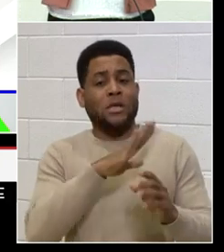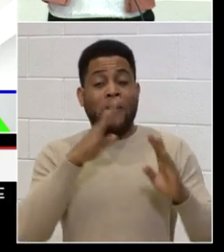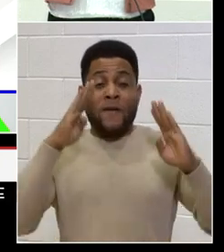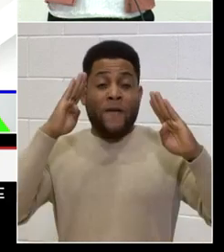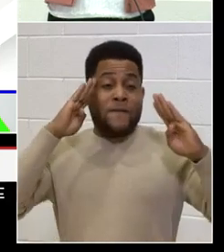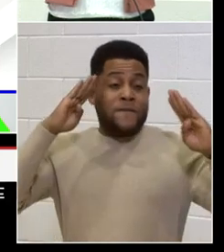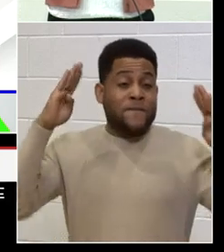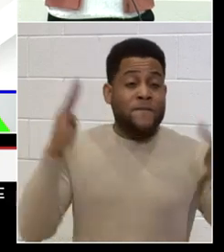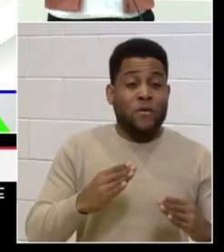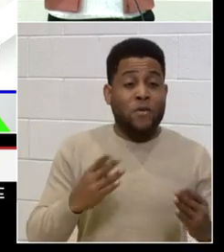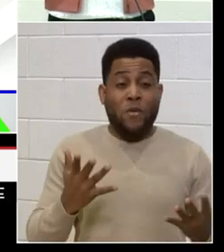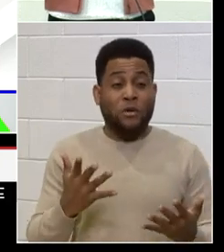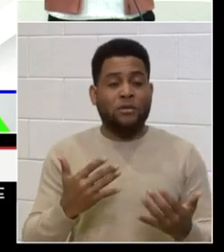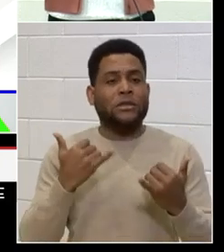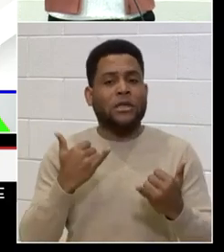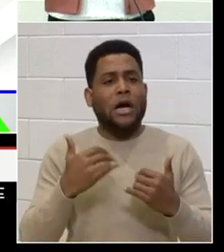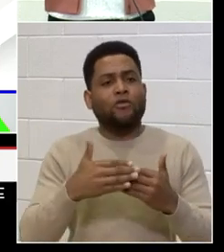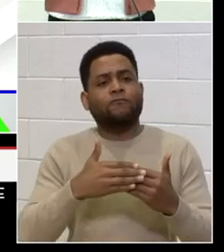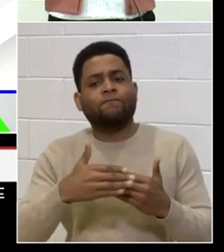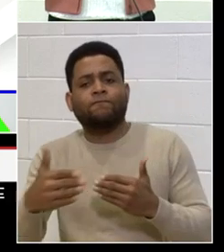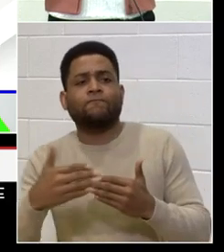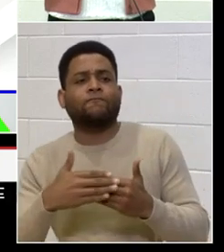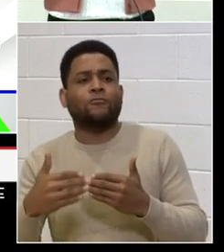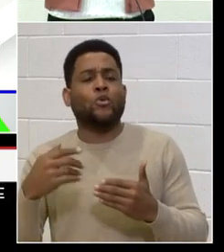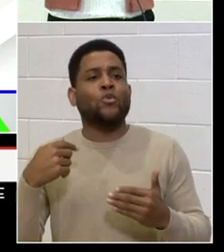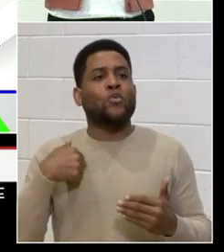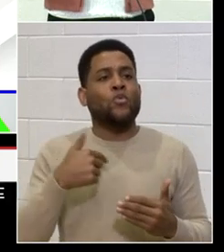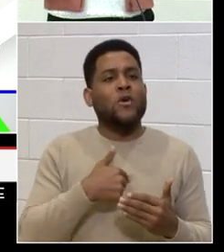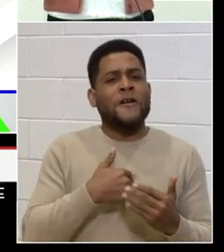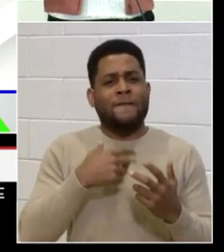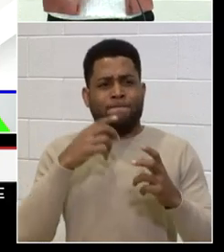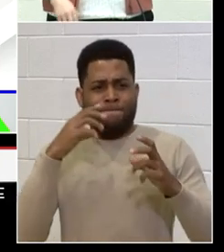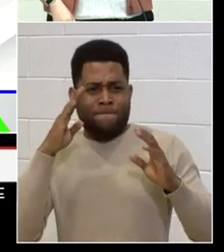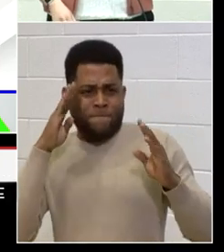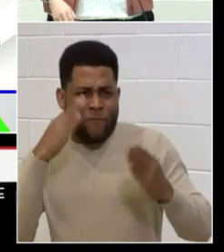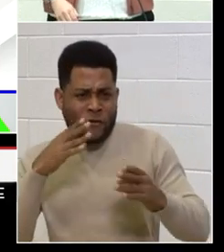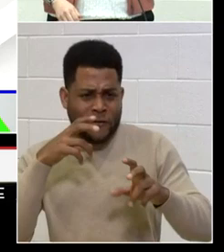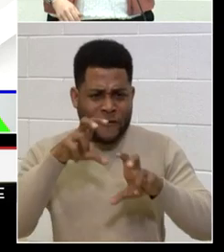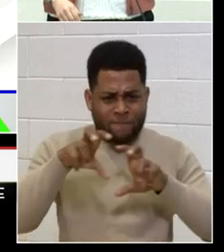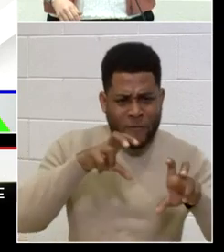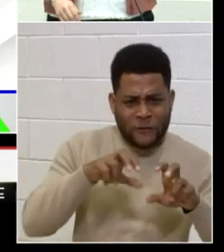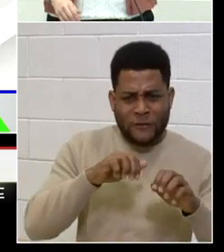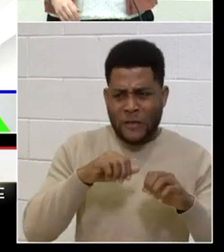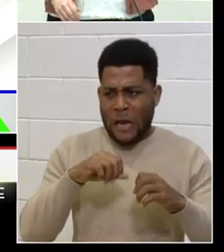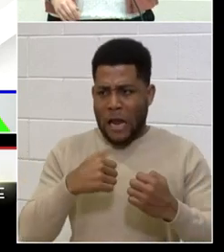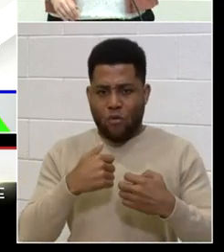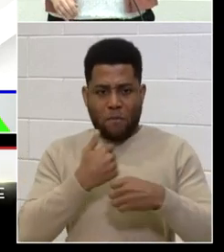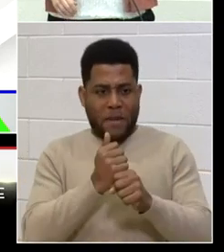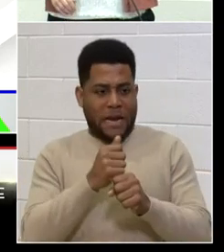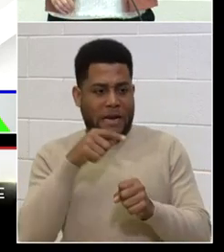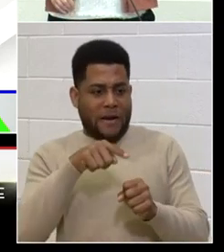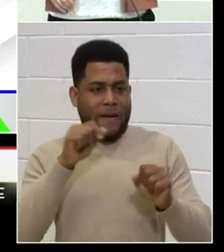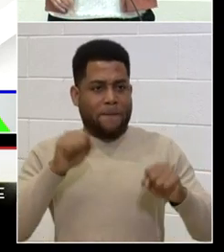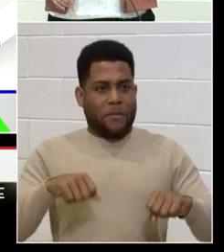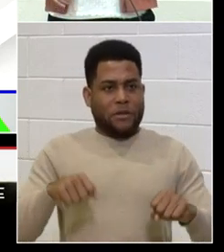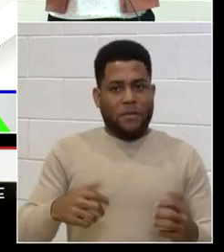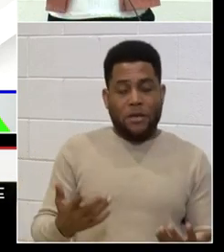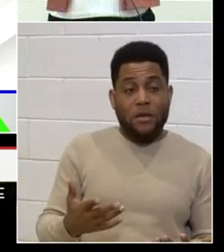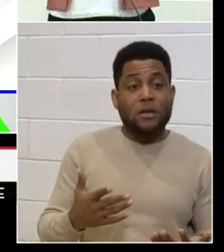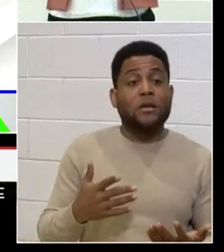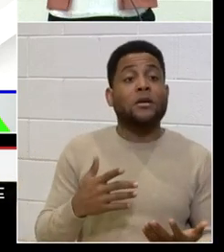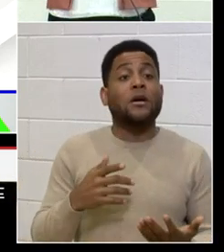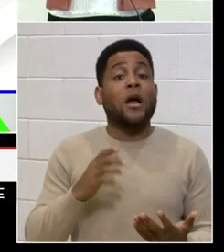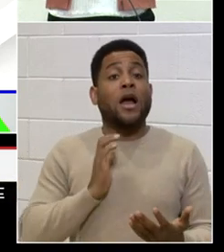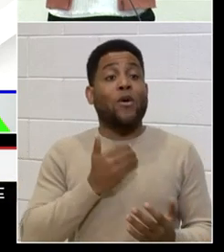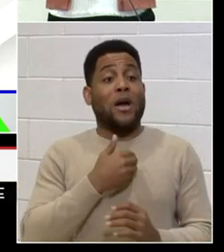we've been investing in resources to expand our capacity by supporting more civilianization efforts at the Metropolitan Police Department.